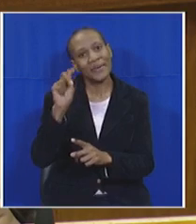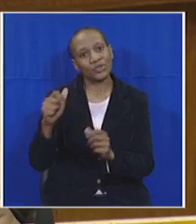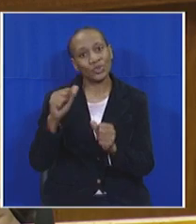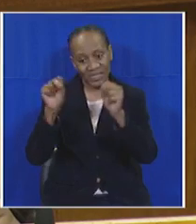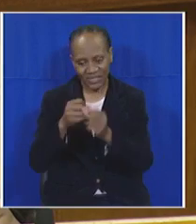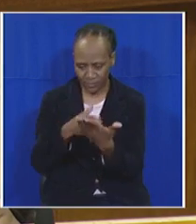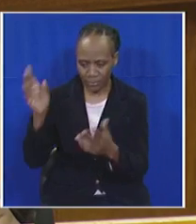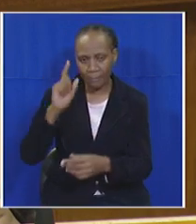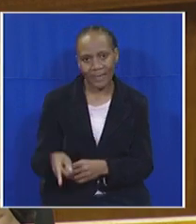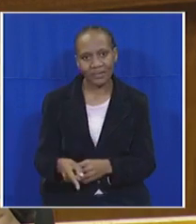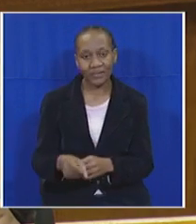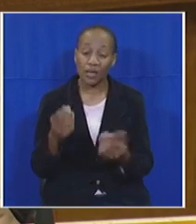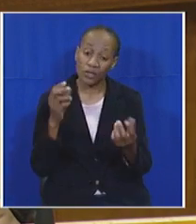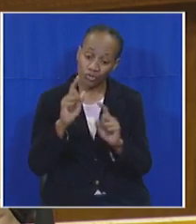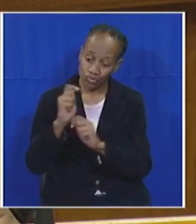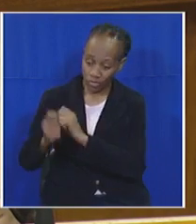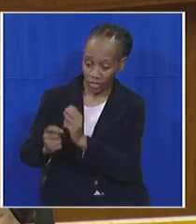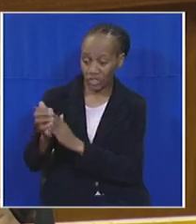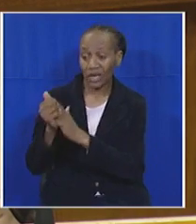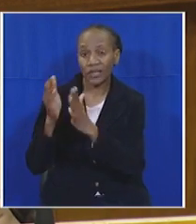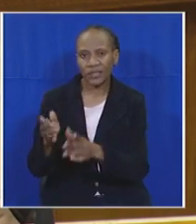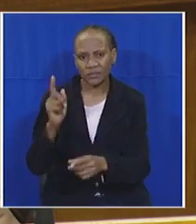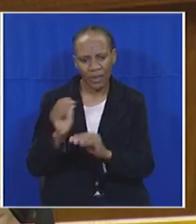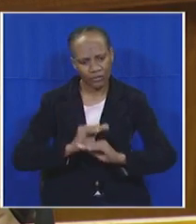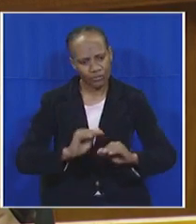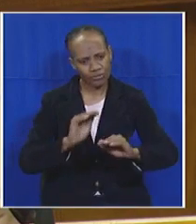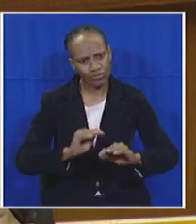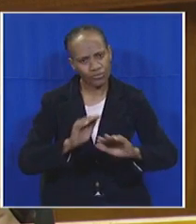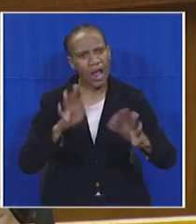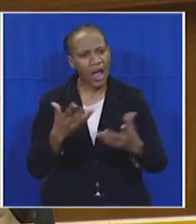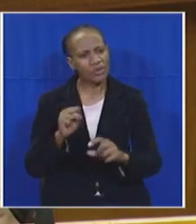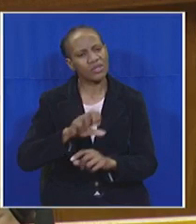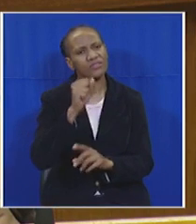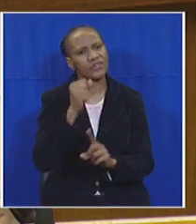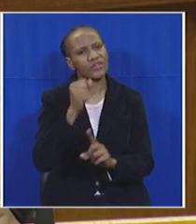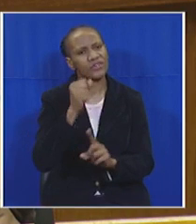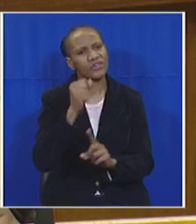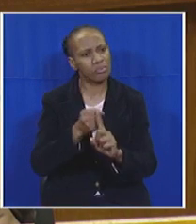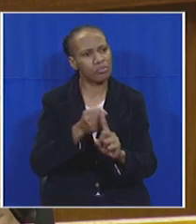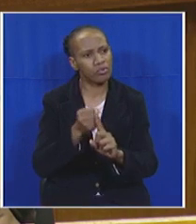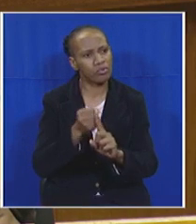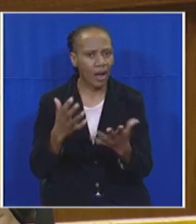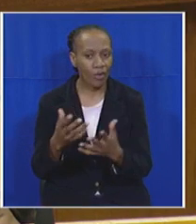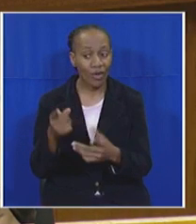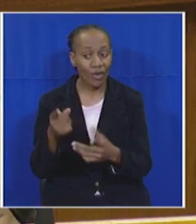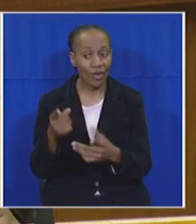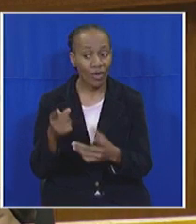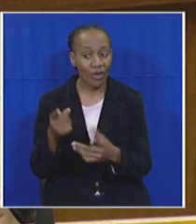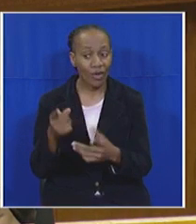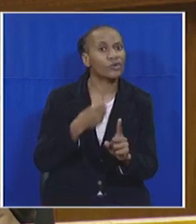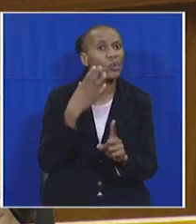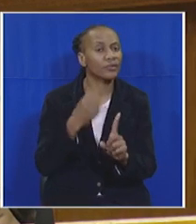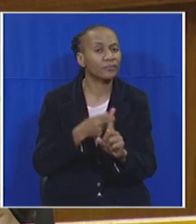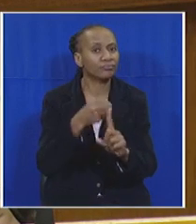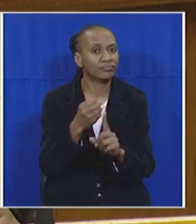To school the traditional leaders about the aims of the South African liberation struggle and their role in it, to win back the land